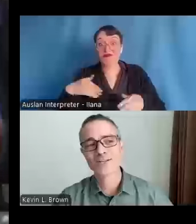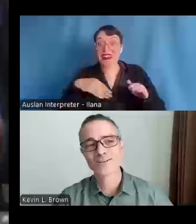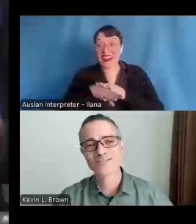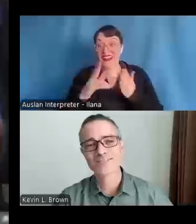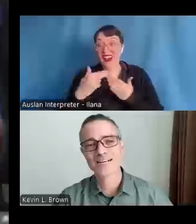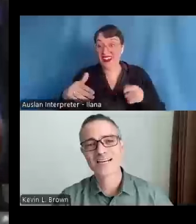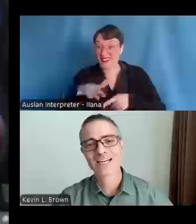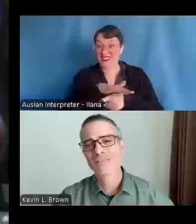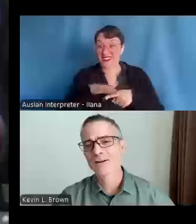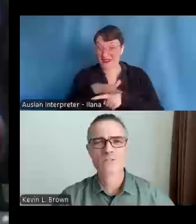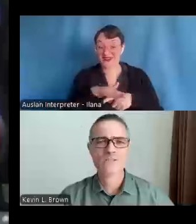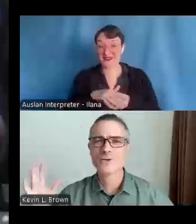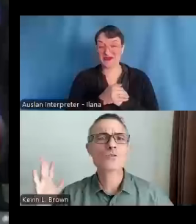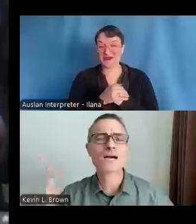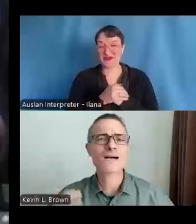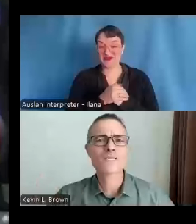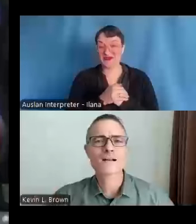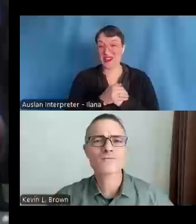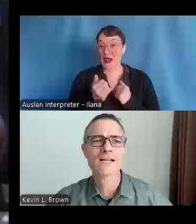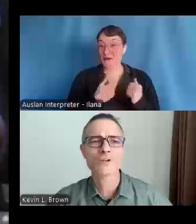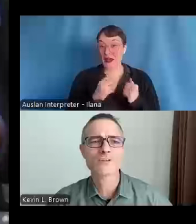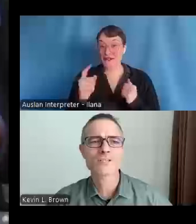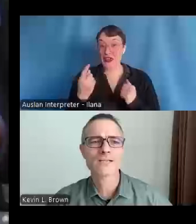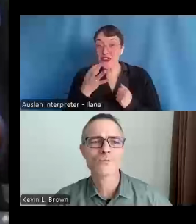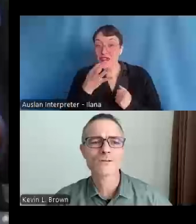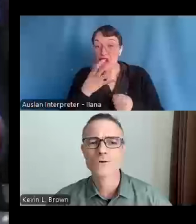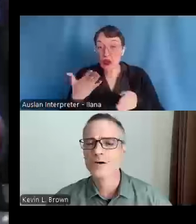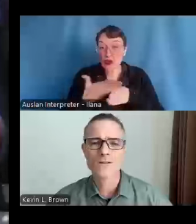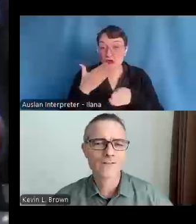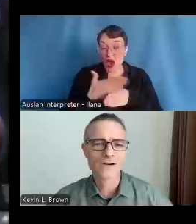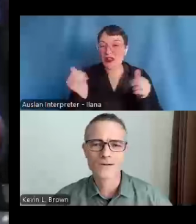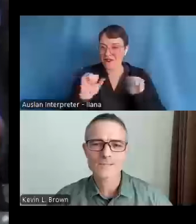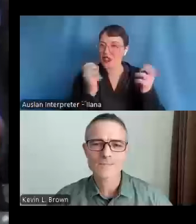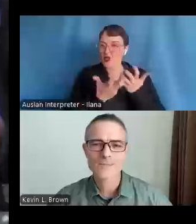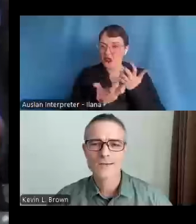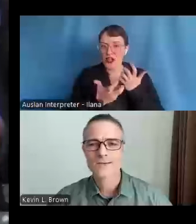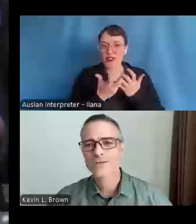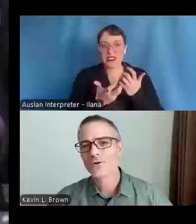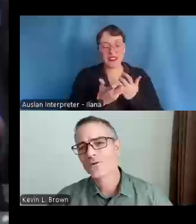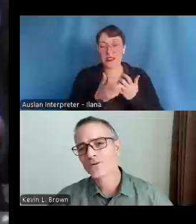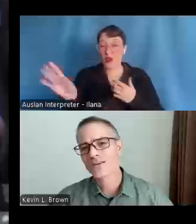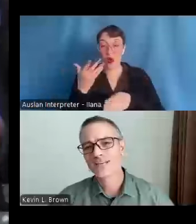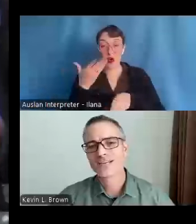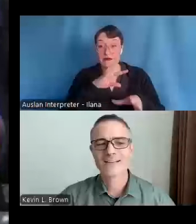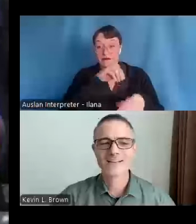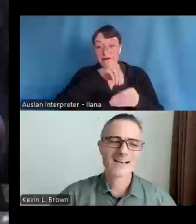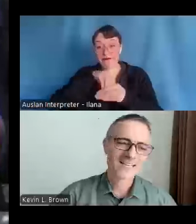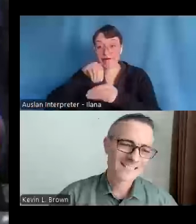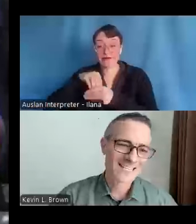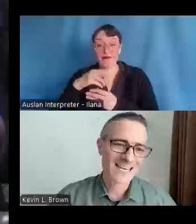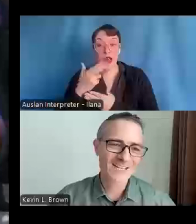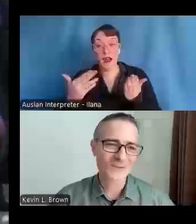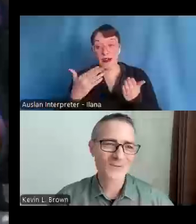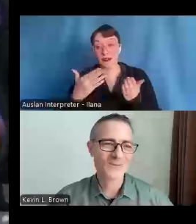years ago, my first few jobs out of university were all in the arts. So over on the